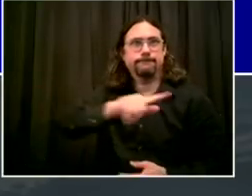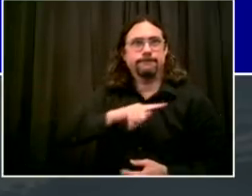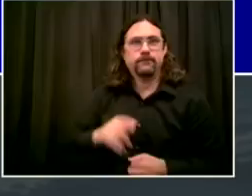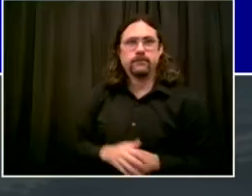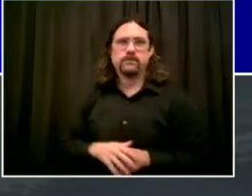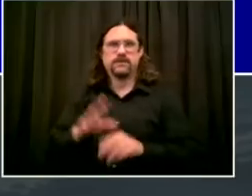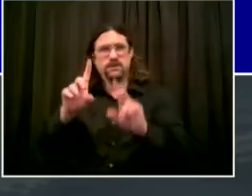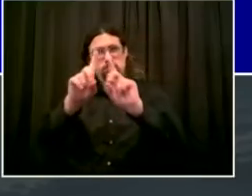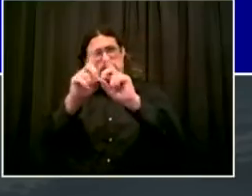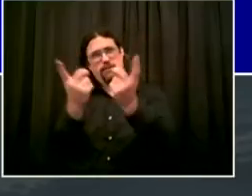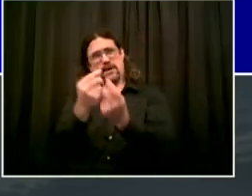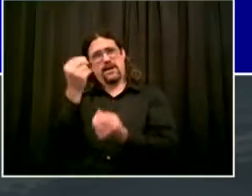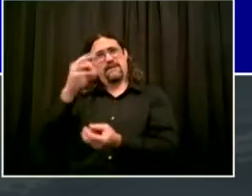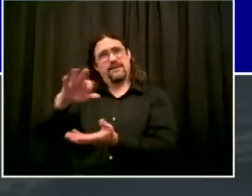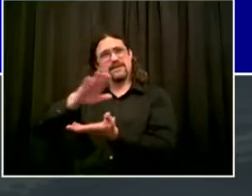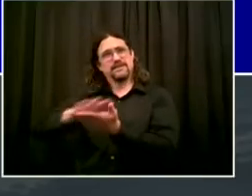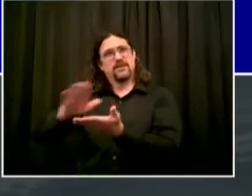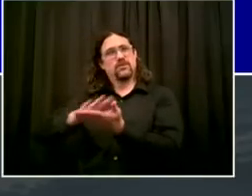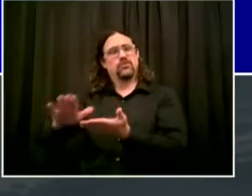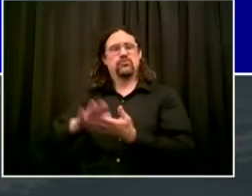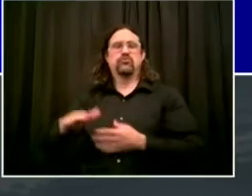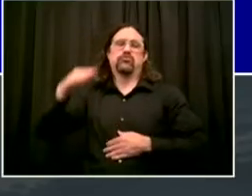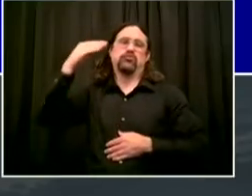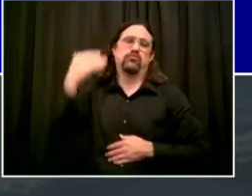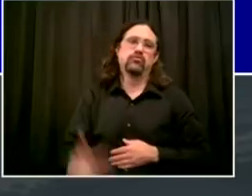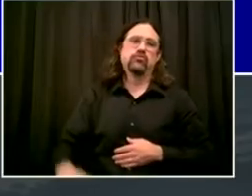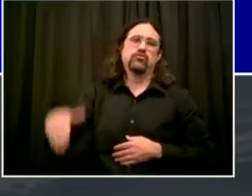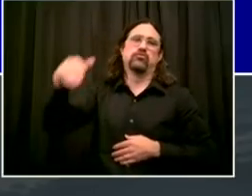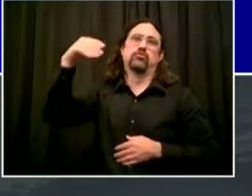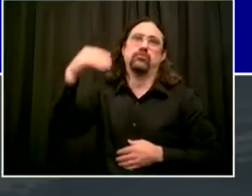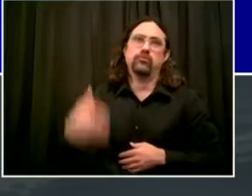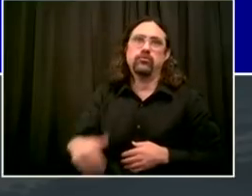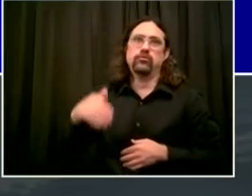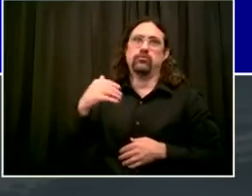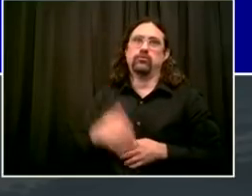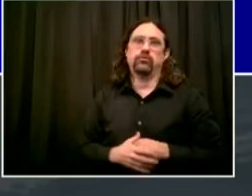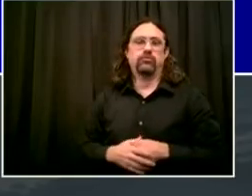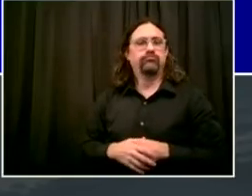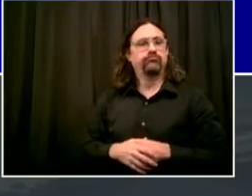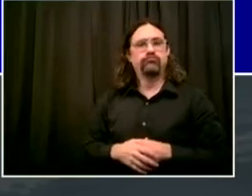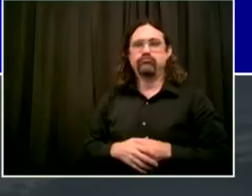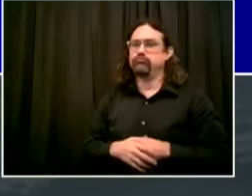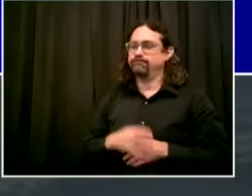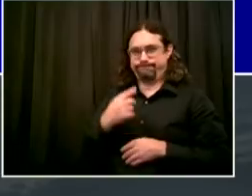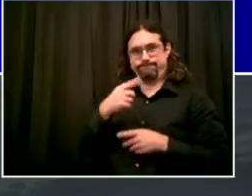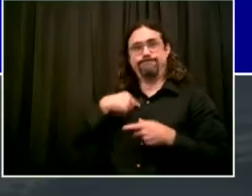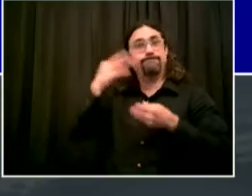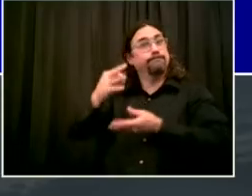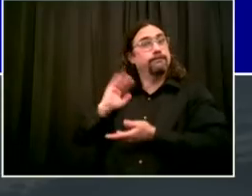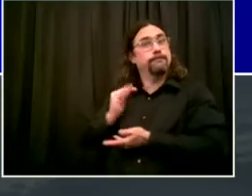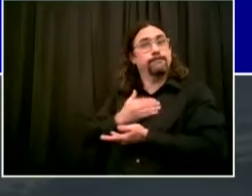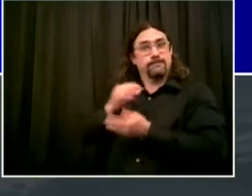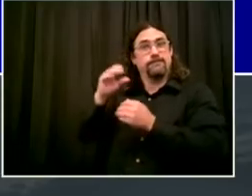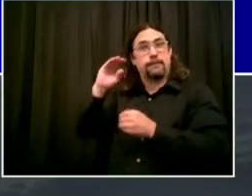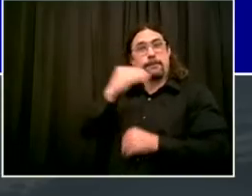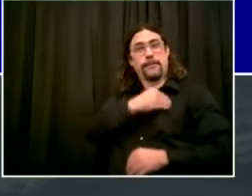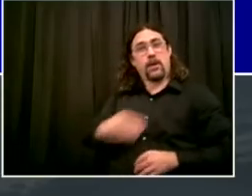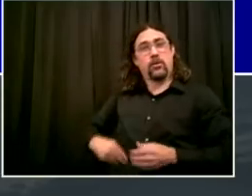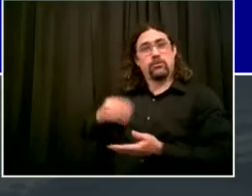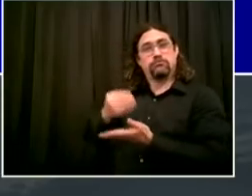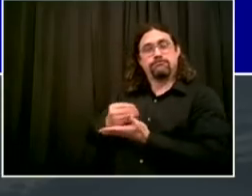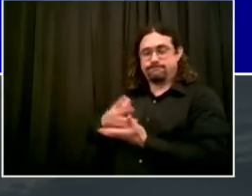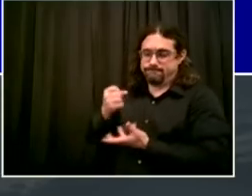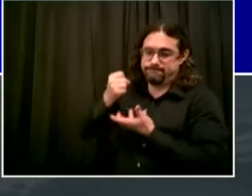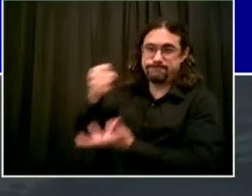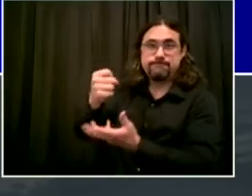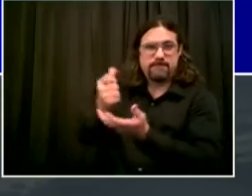meals around to make your day a little bit better. And while we're saying thank yous, a number of folks keep stepping up, and it's been a wonderful thing